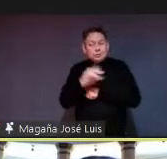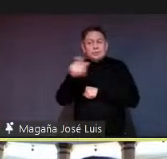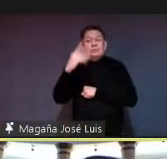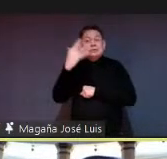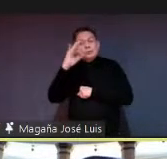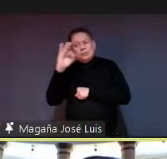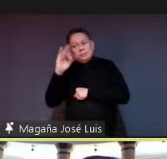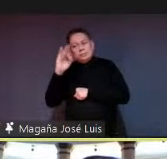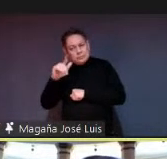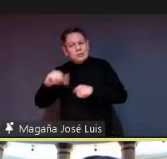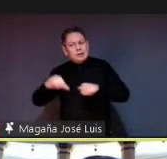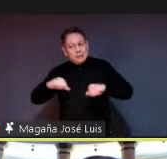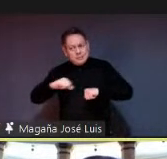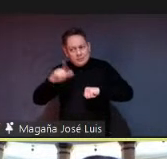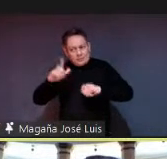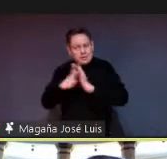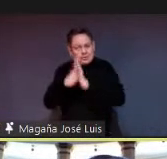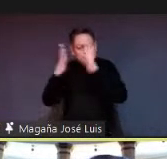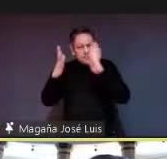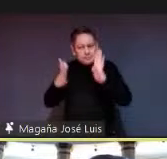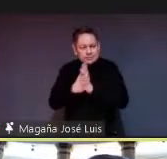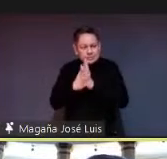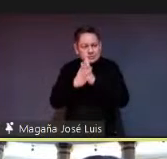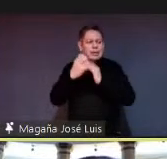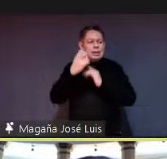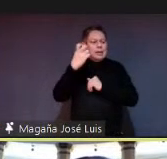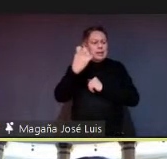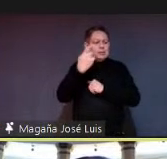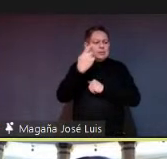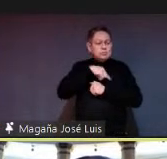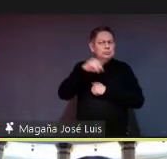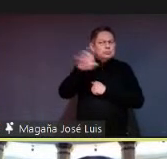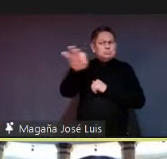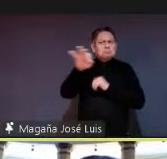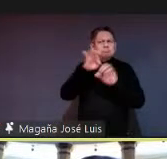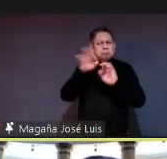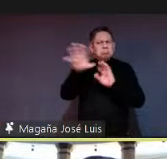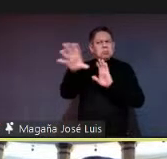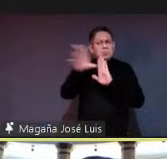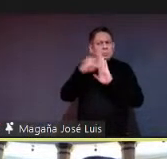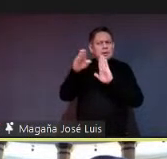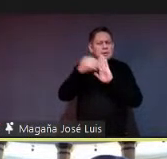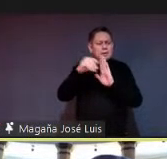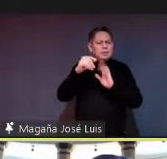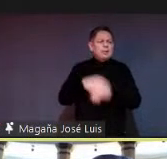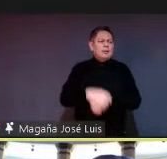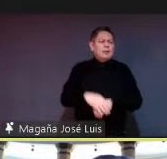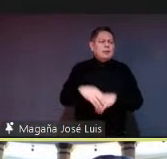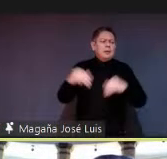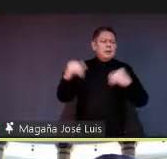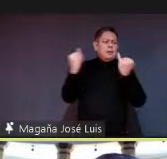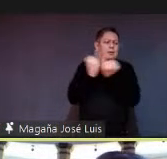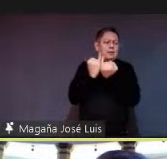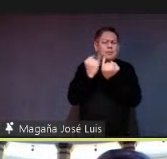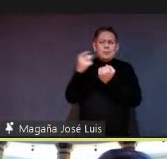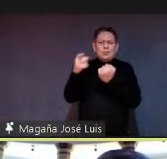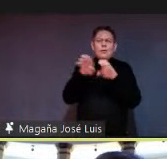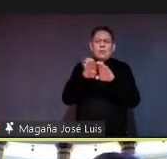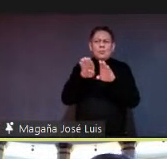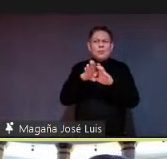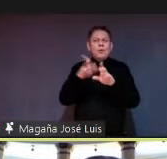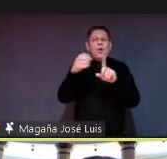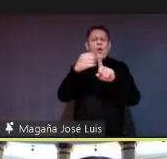They have a very important simulation center that we considered as an example, and this